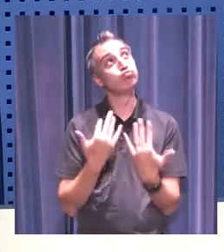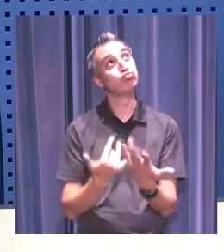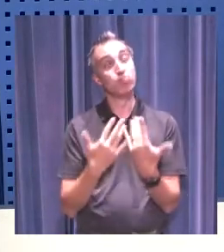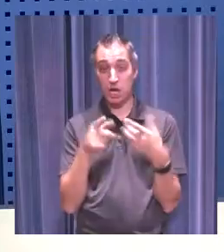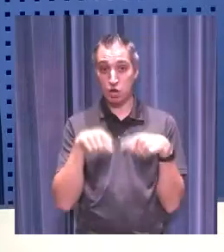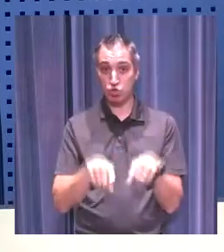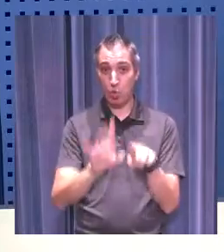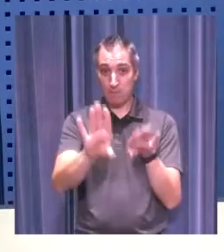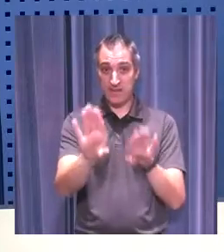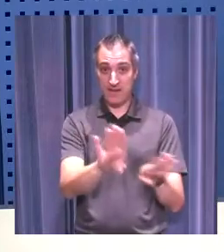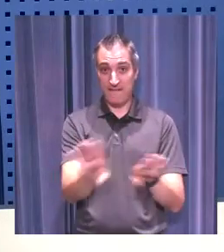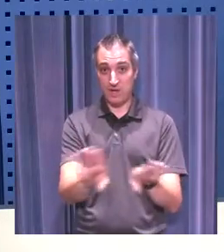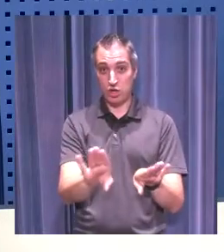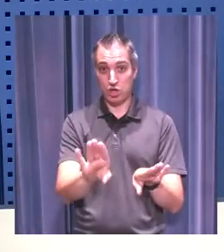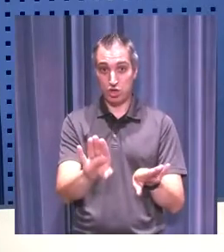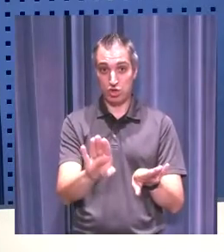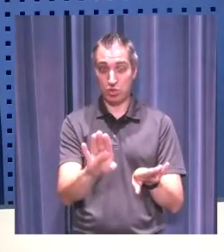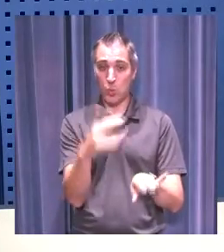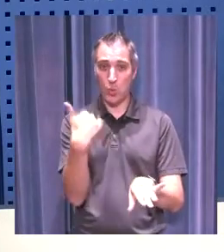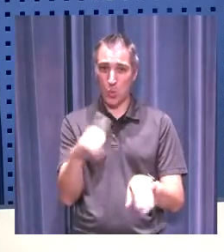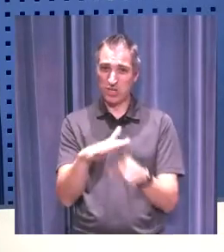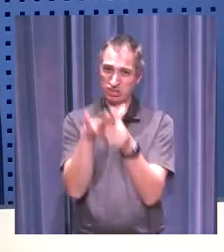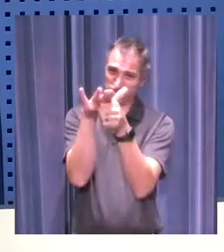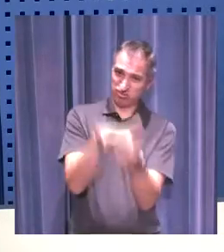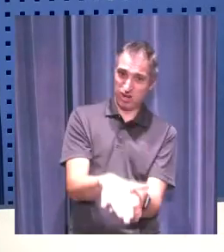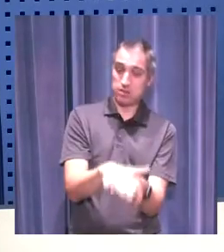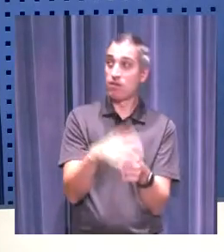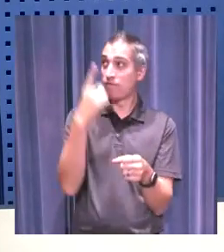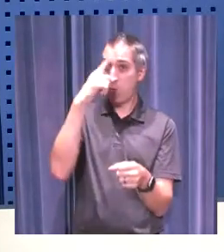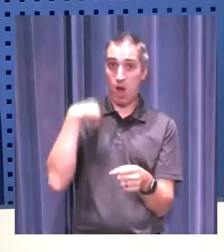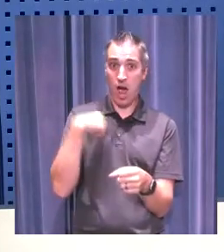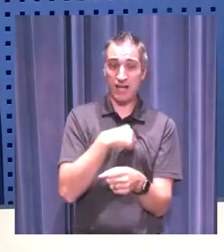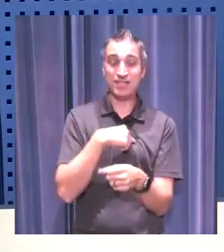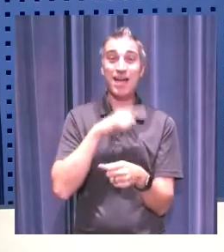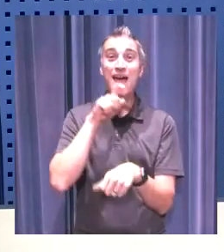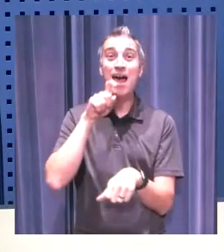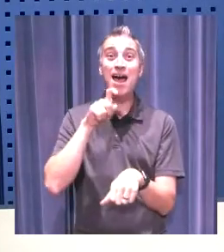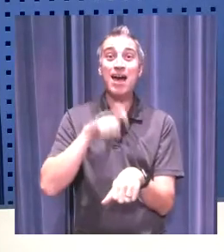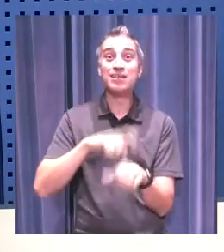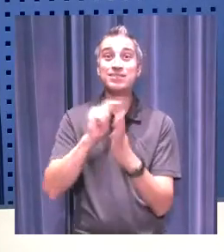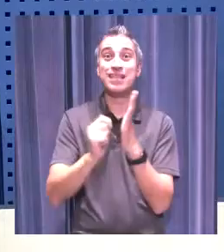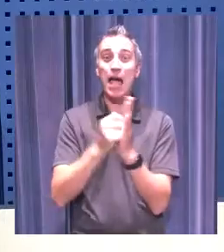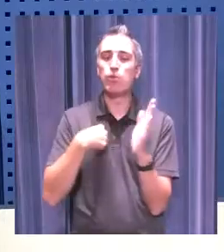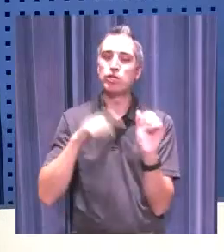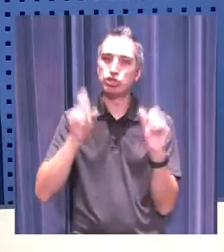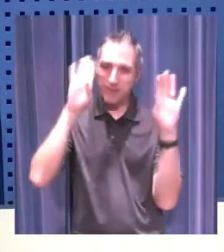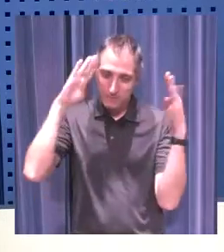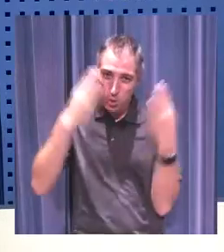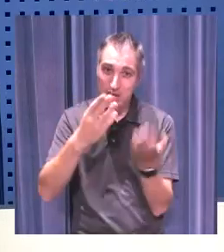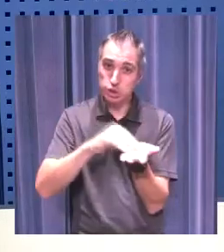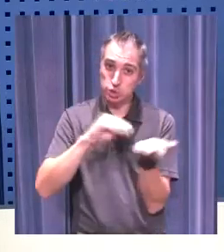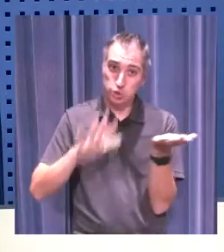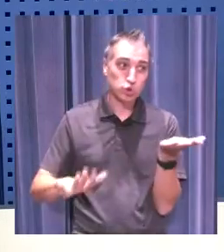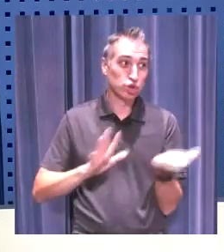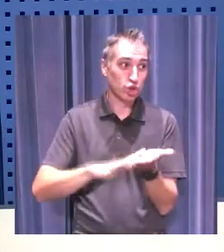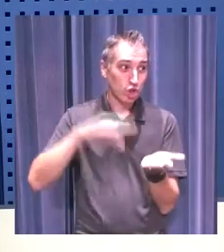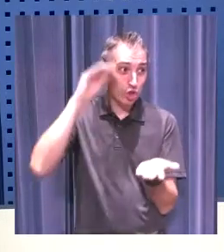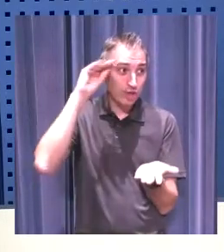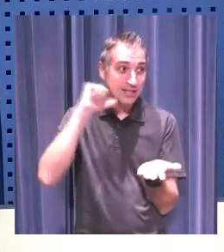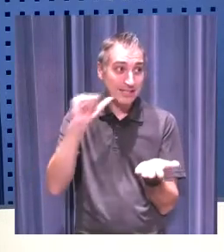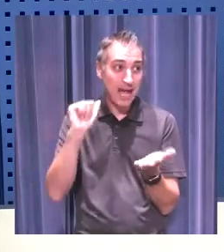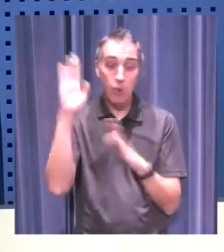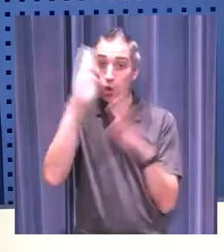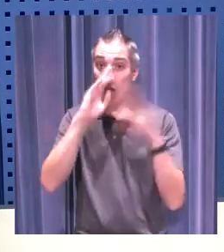your behavior has cast intense stress upon us at a time when we should be focusing on our students' learning, not worrying about